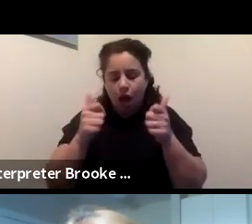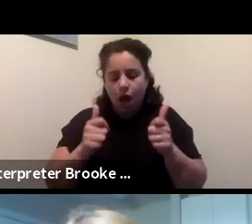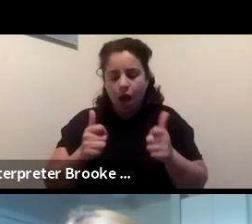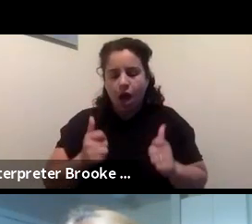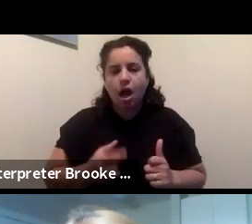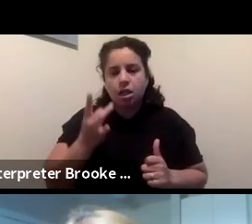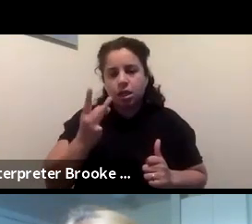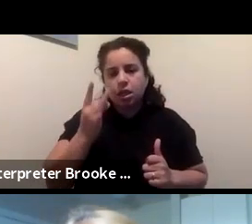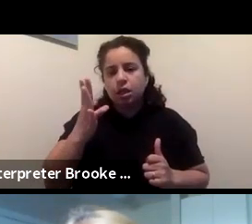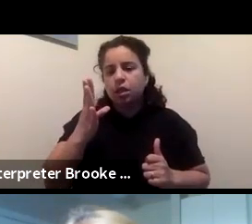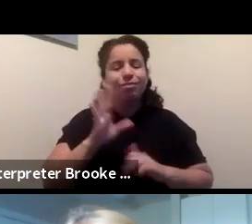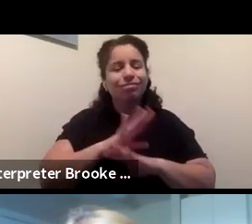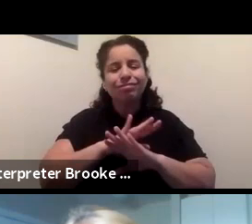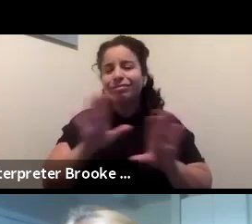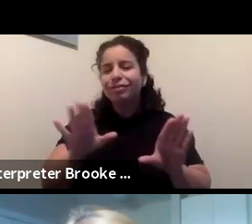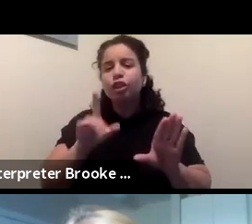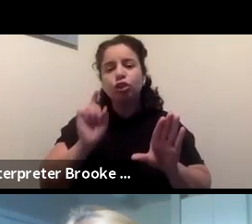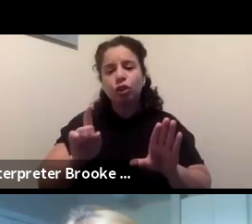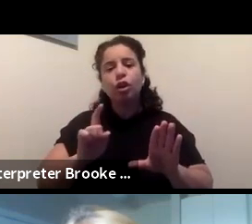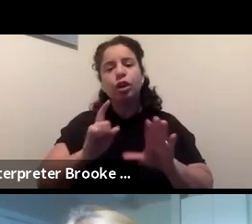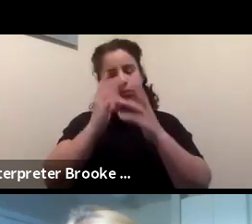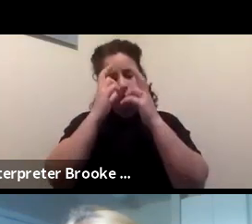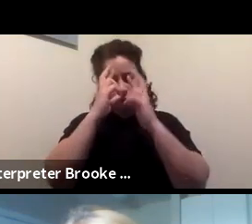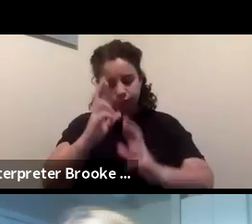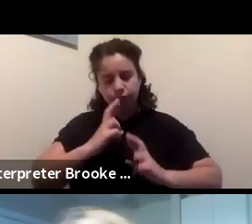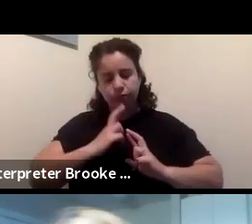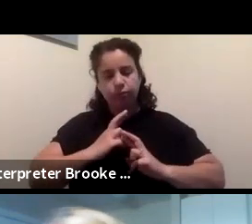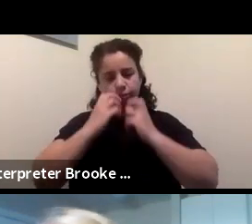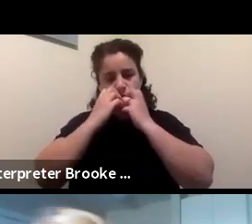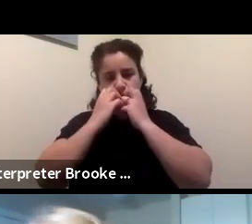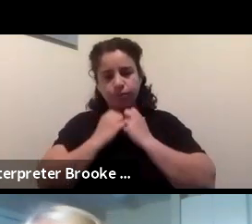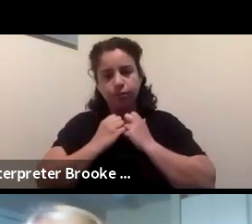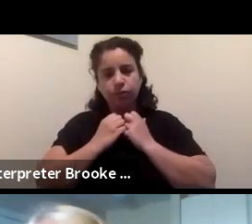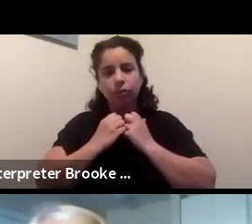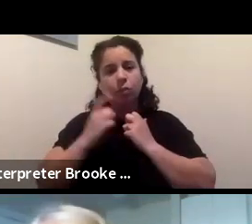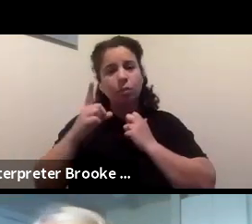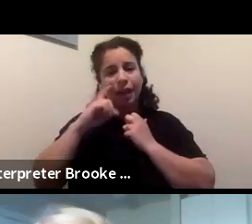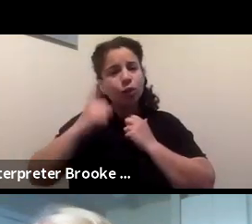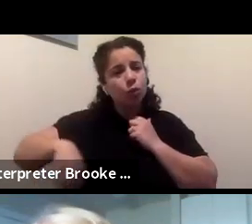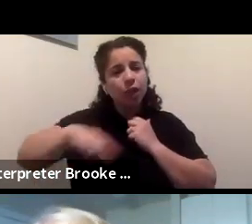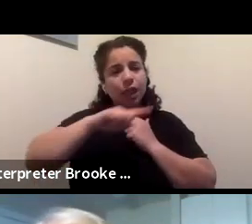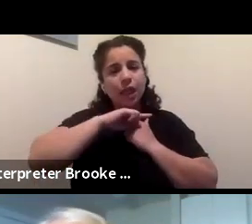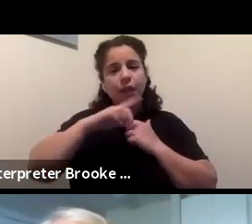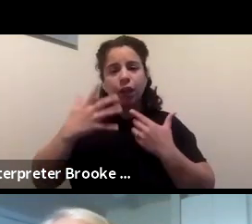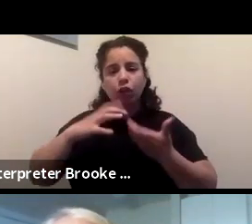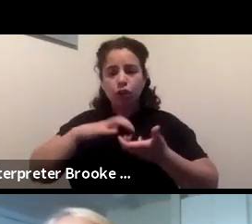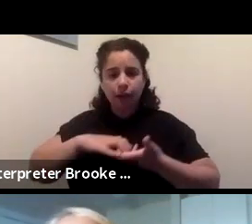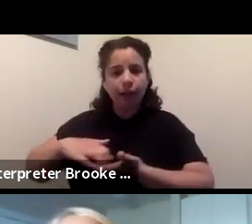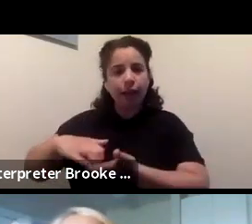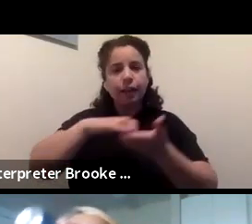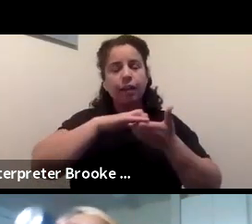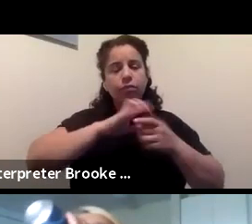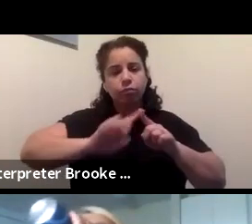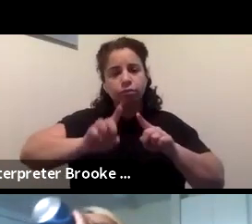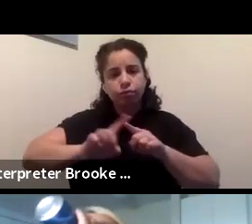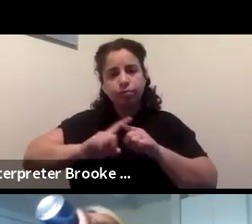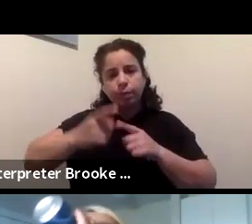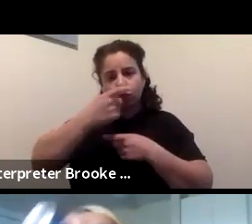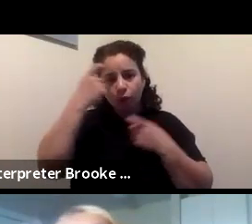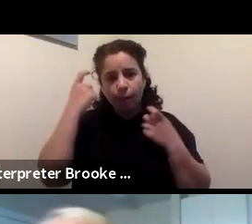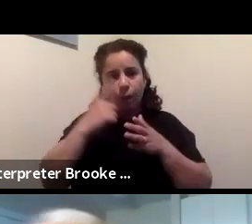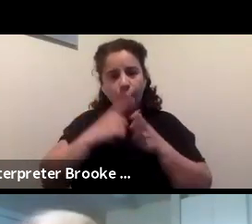wanting to create space for the moment of collective trauma that we're all in, and the frozen response and